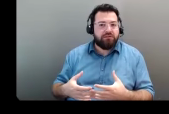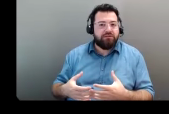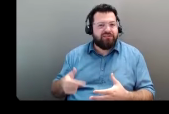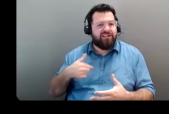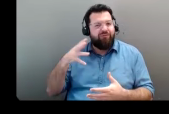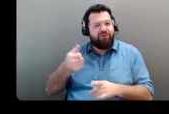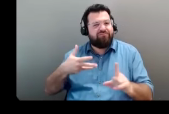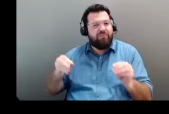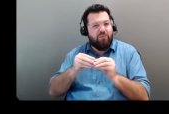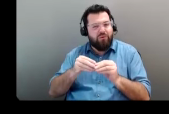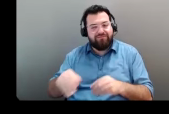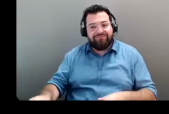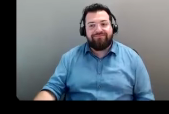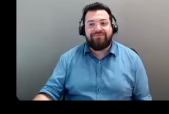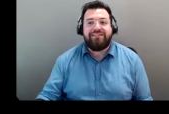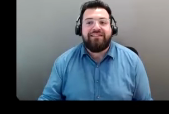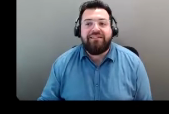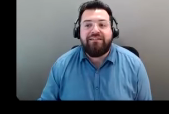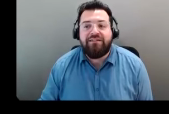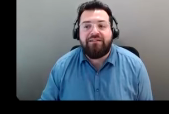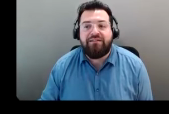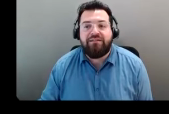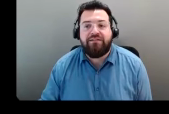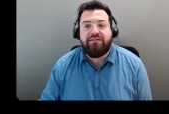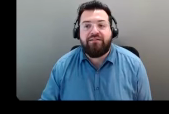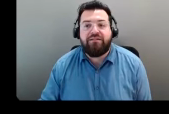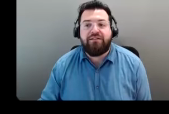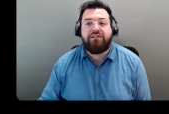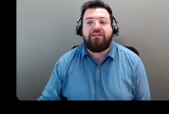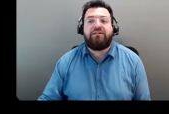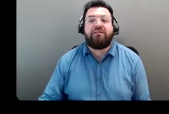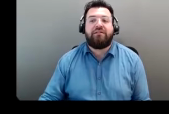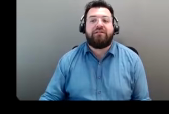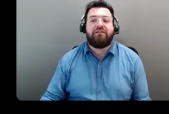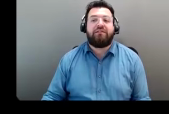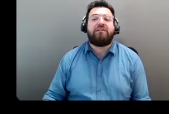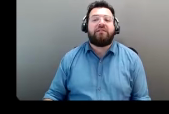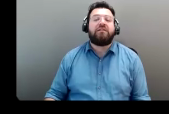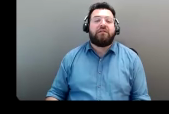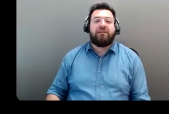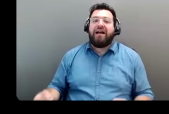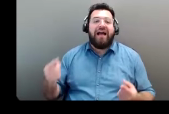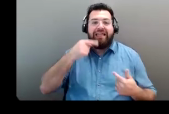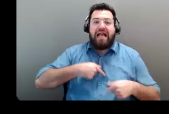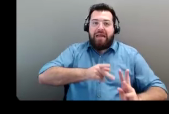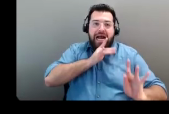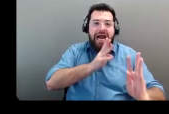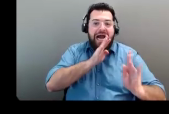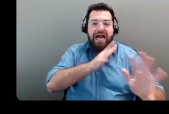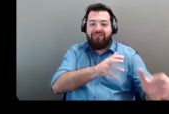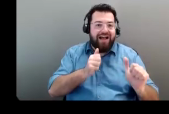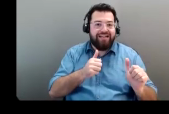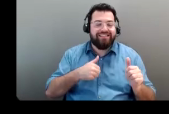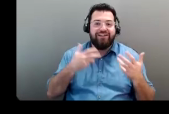about that in a minute, okay? So in this case, and I think I'm talking so fast because I'm so excited. I don't want to